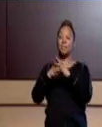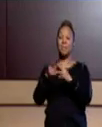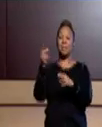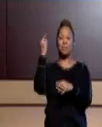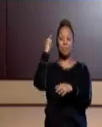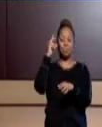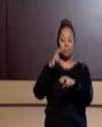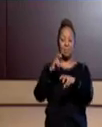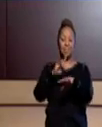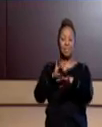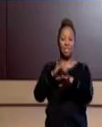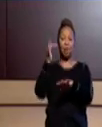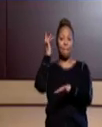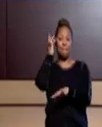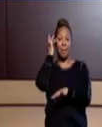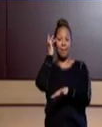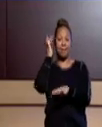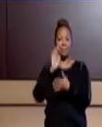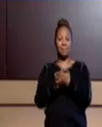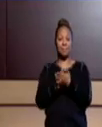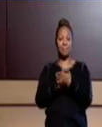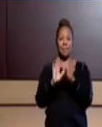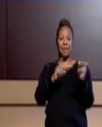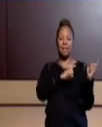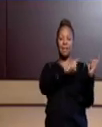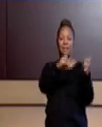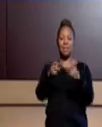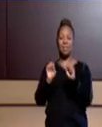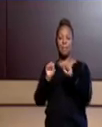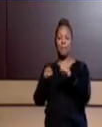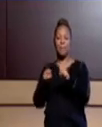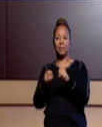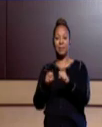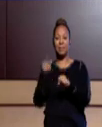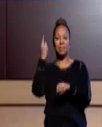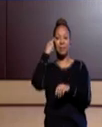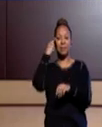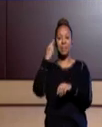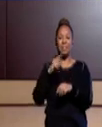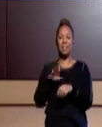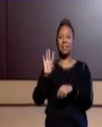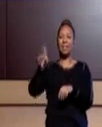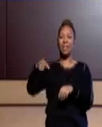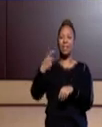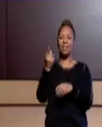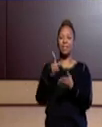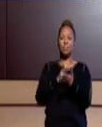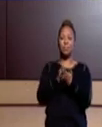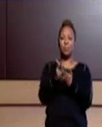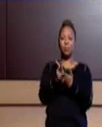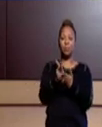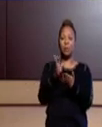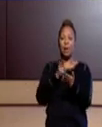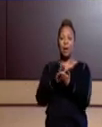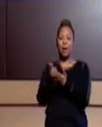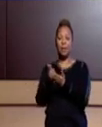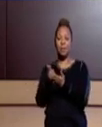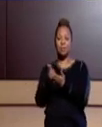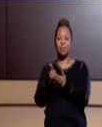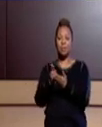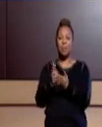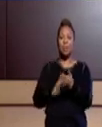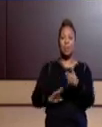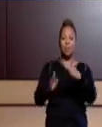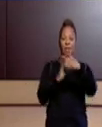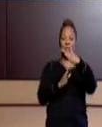our minds. We ask, God, that you would give us the ability to think on those things that are just, those things that are pure, those things that are honest, those things that are lovely,